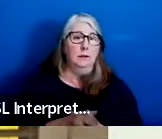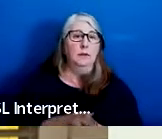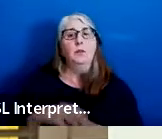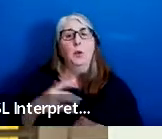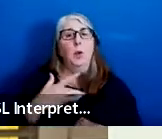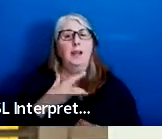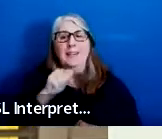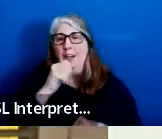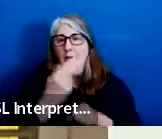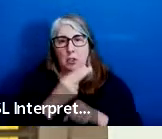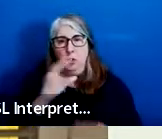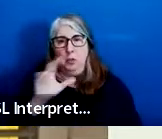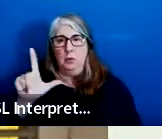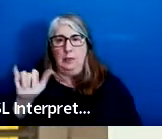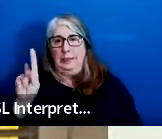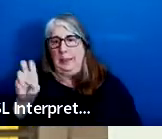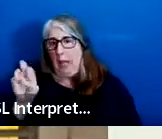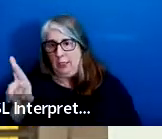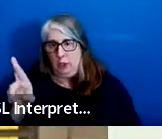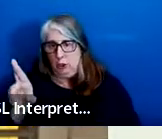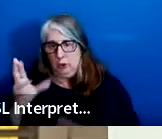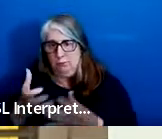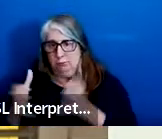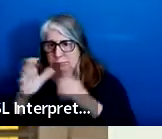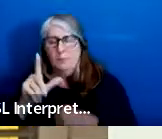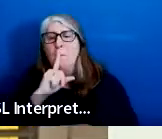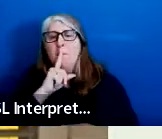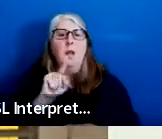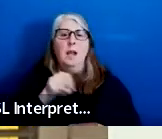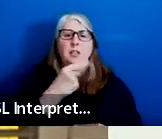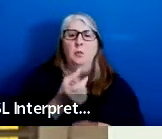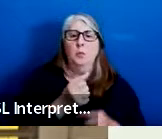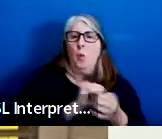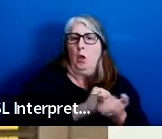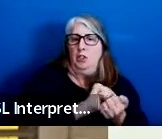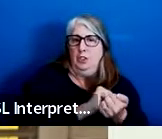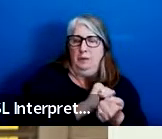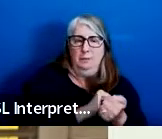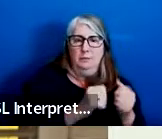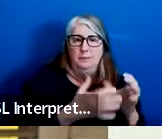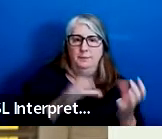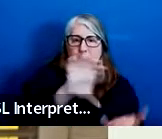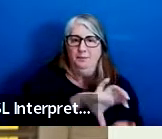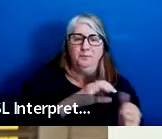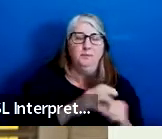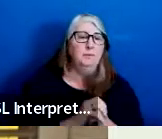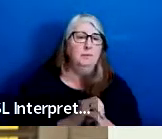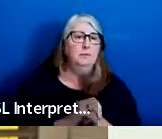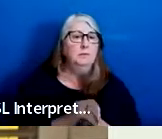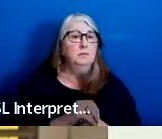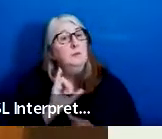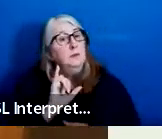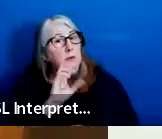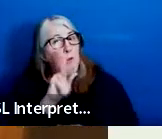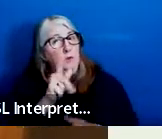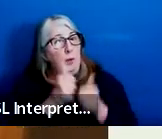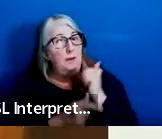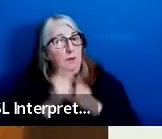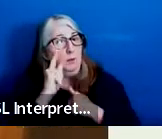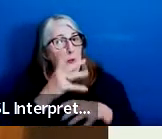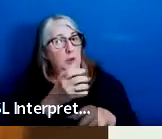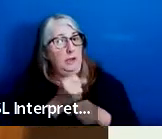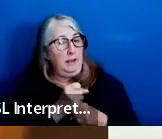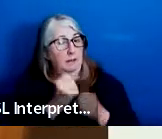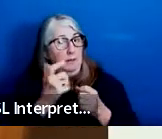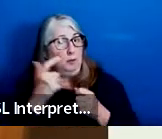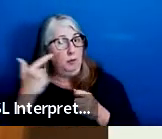put it in the dishwasher. So easily attainable. Okay, so then with your program in Prince George's County, every resident gets the big bin outside. Correct.